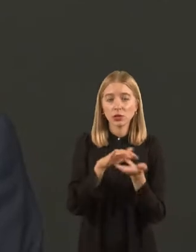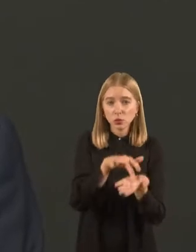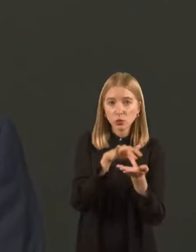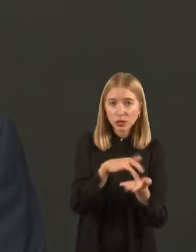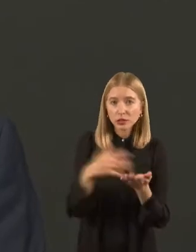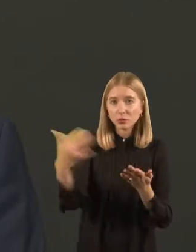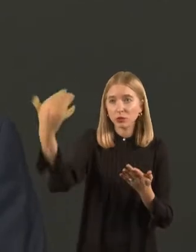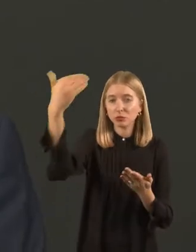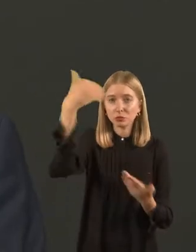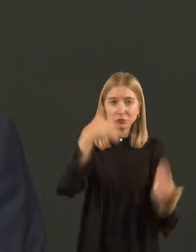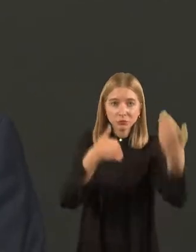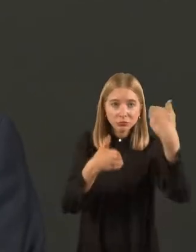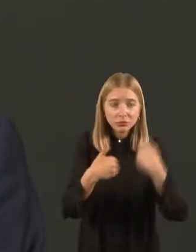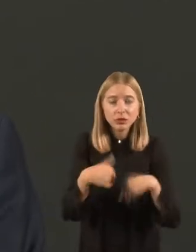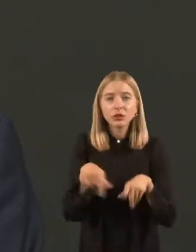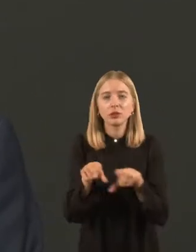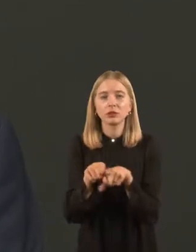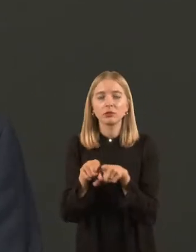air.